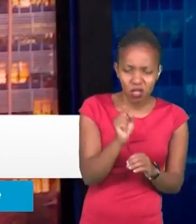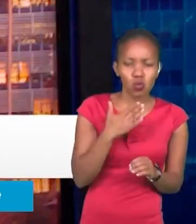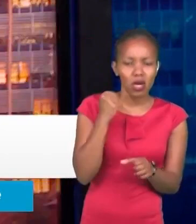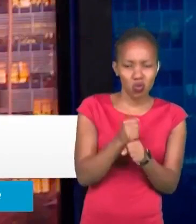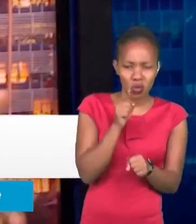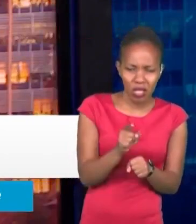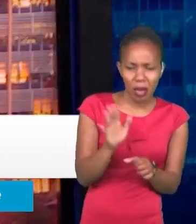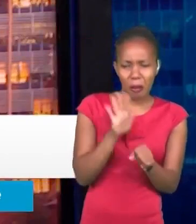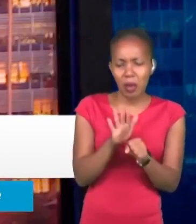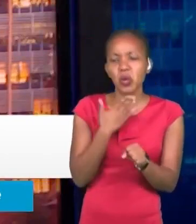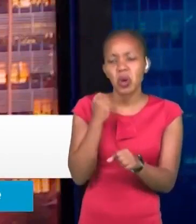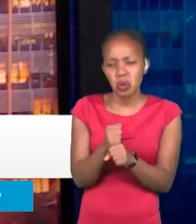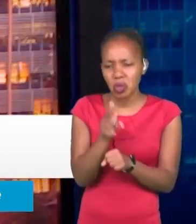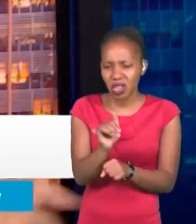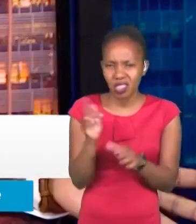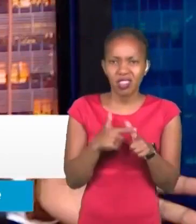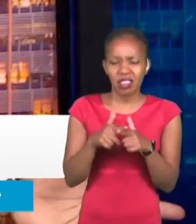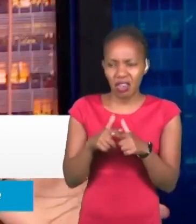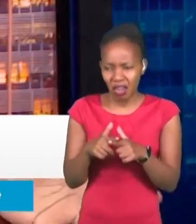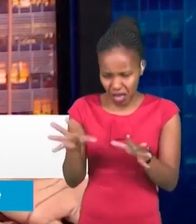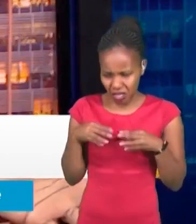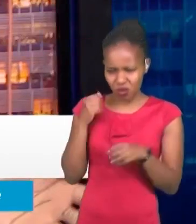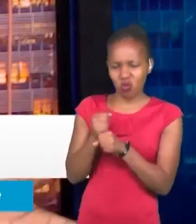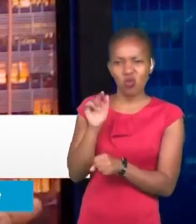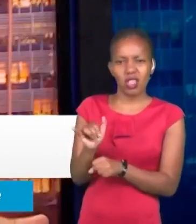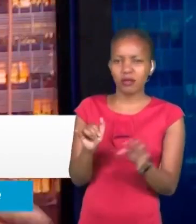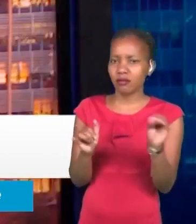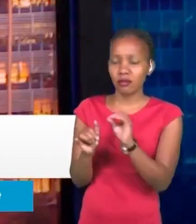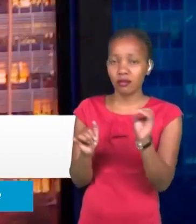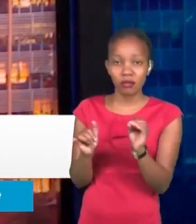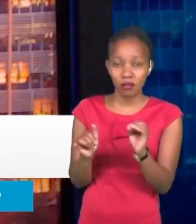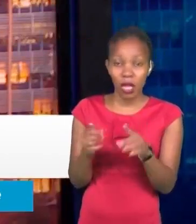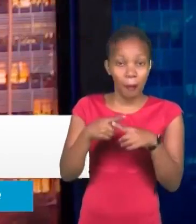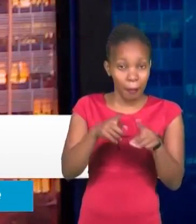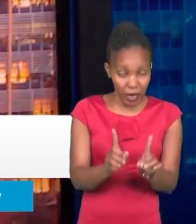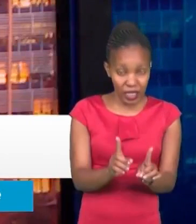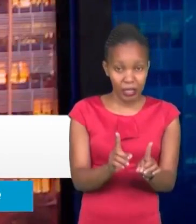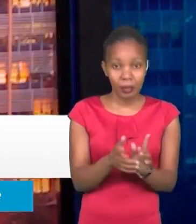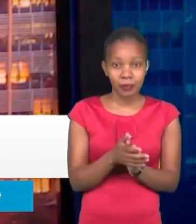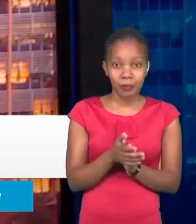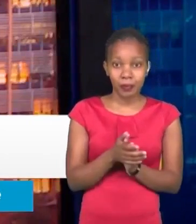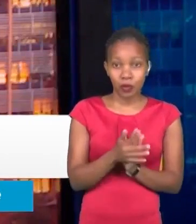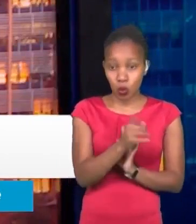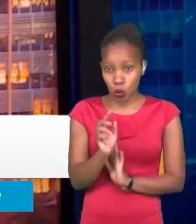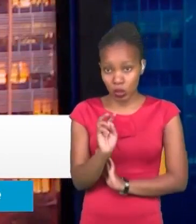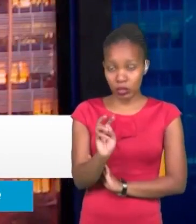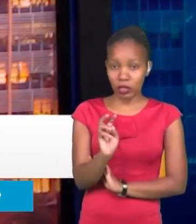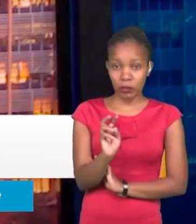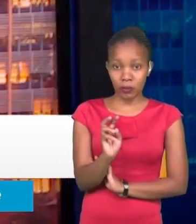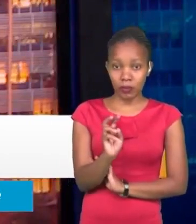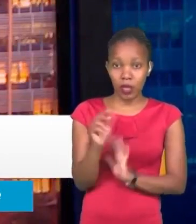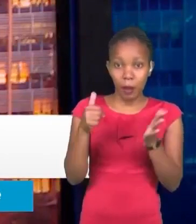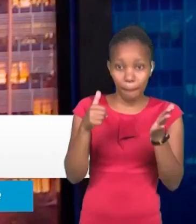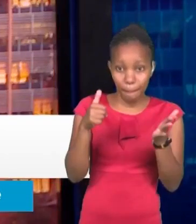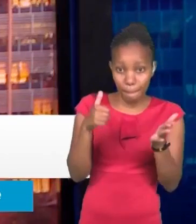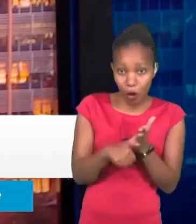so many of them want to do it, let us just allow them to engage in that. Yeah. But on the other hand, you look at the